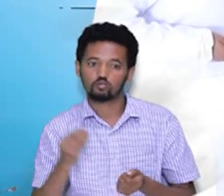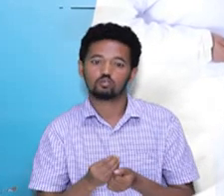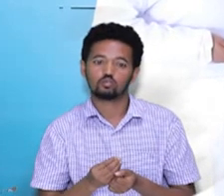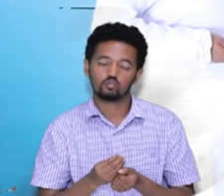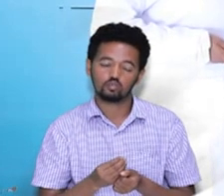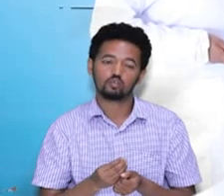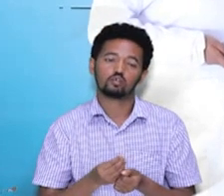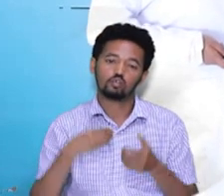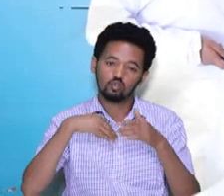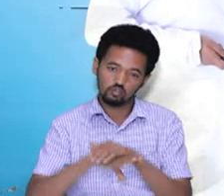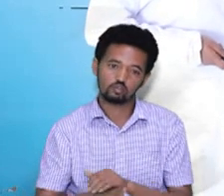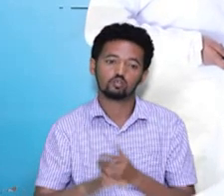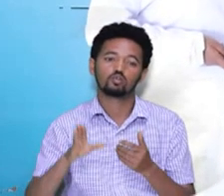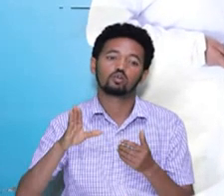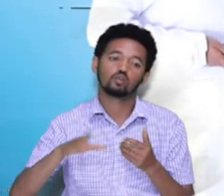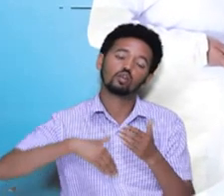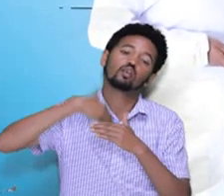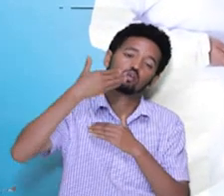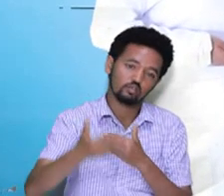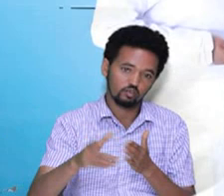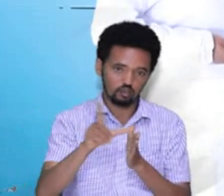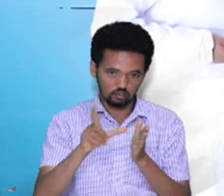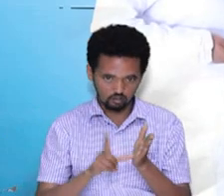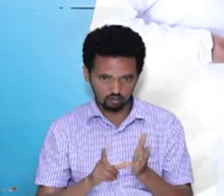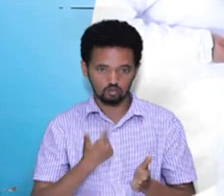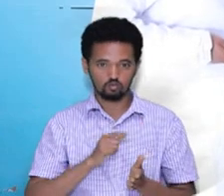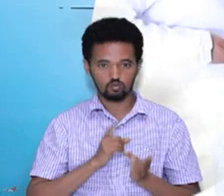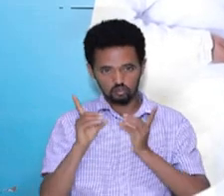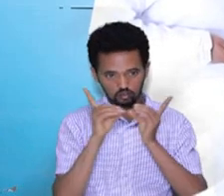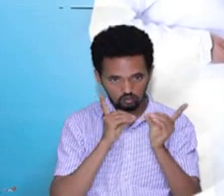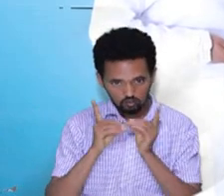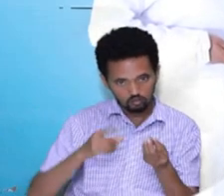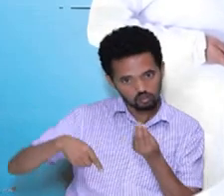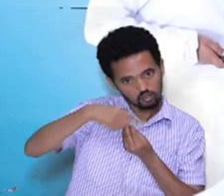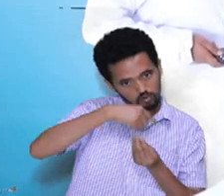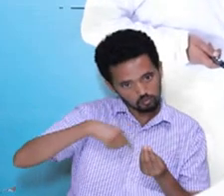in the next lesson, we will discuss about the